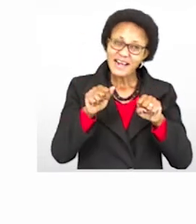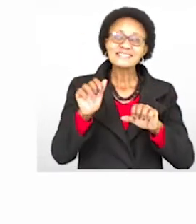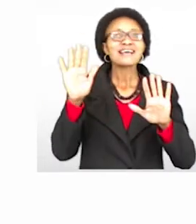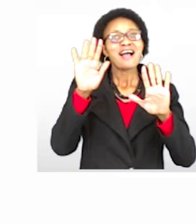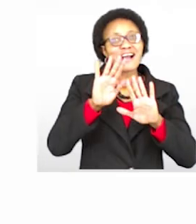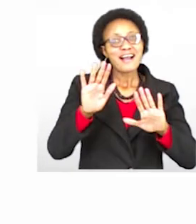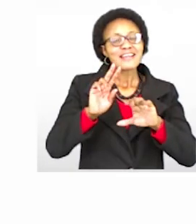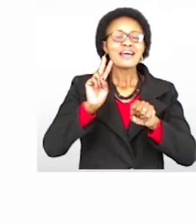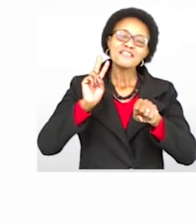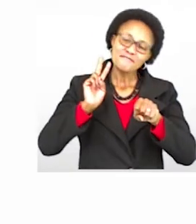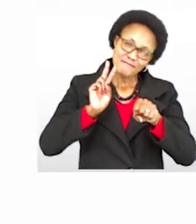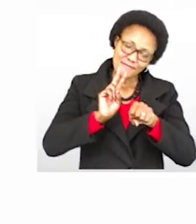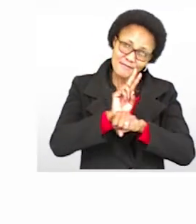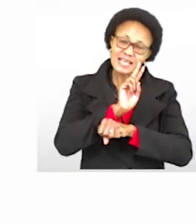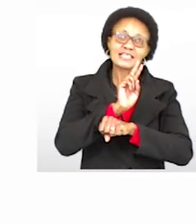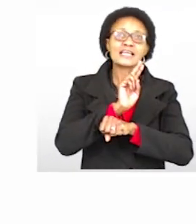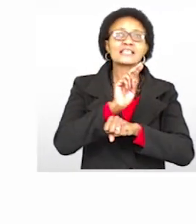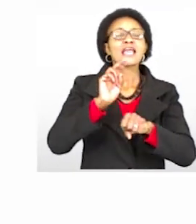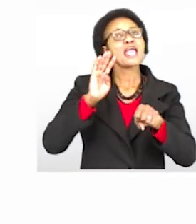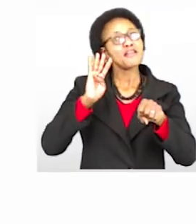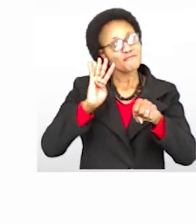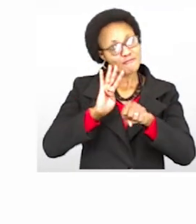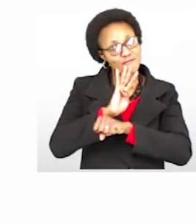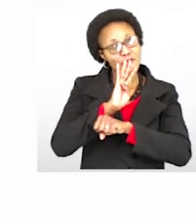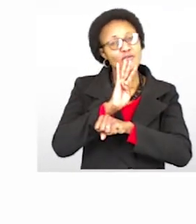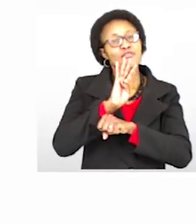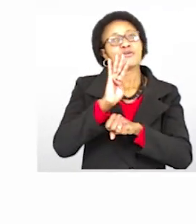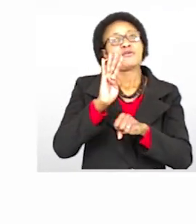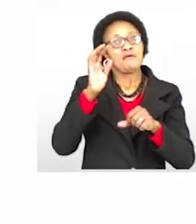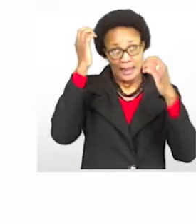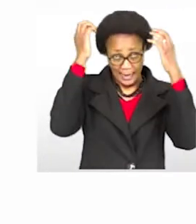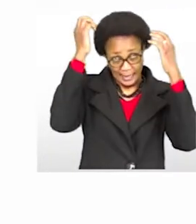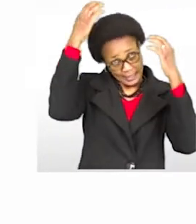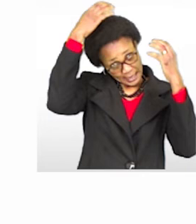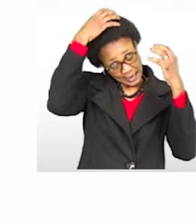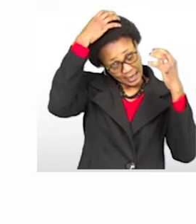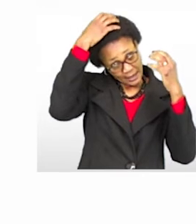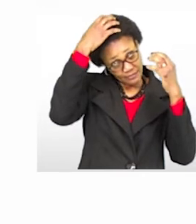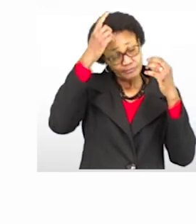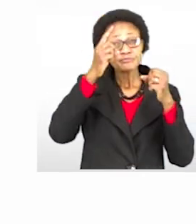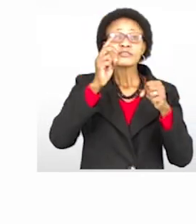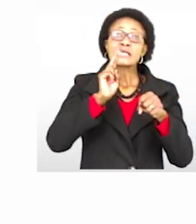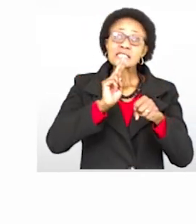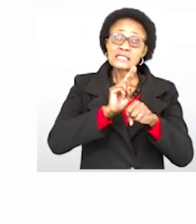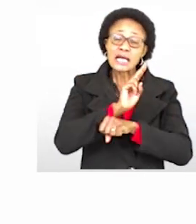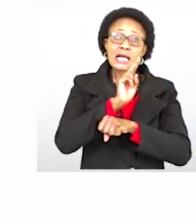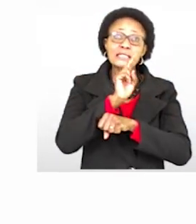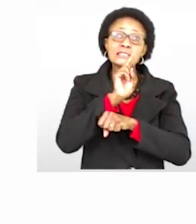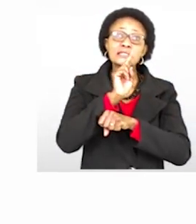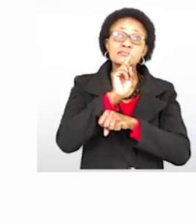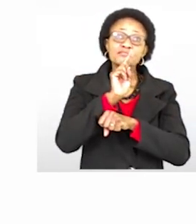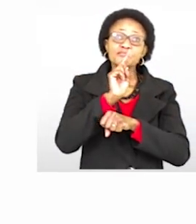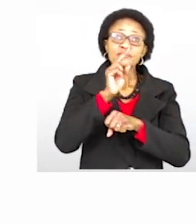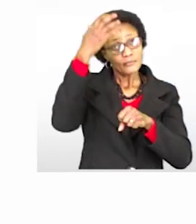in red and the fourth hat in green. Now I'm going to help you with the